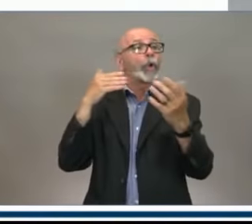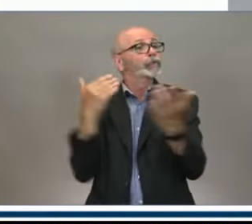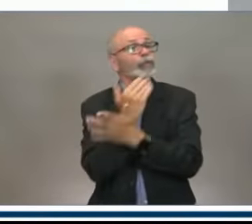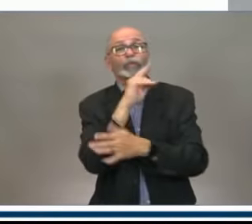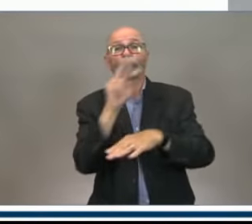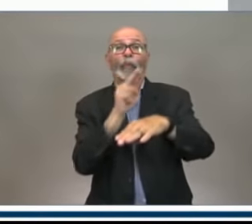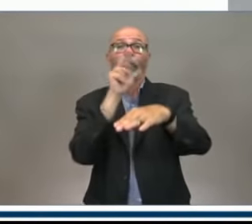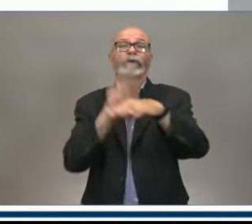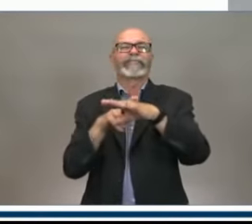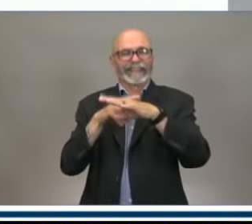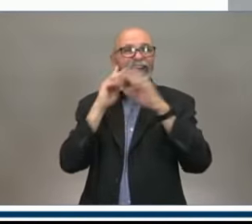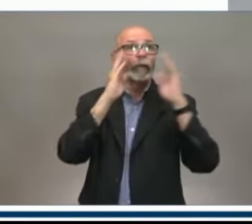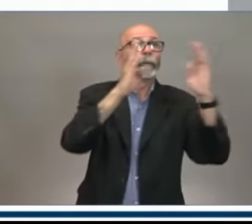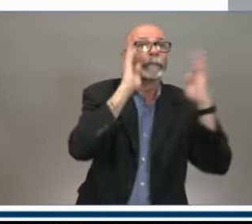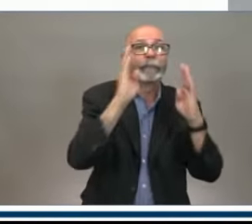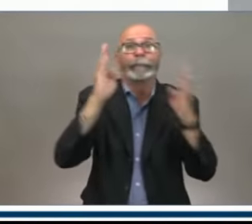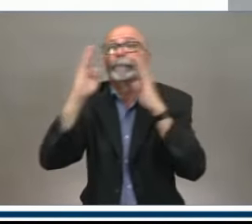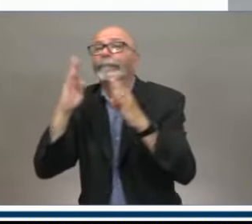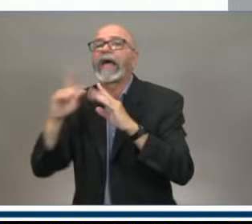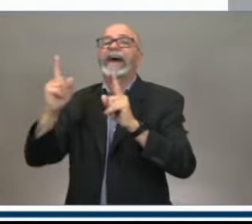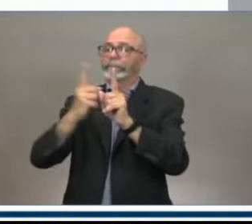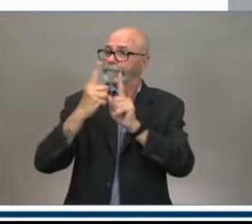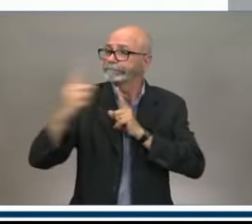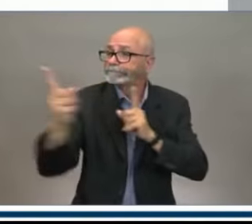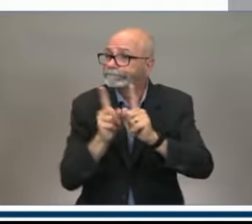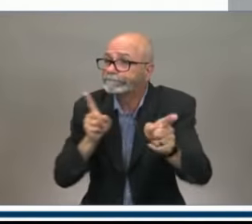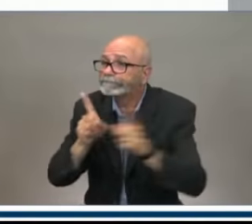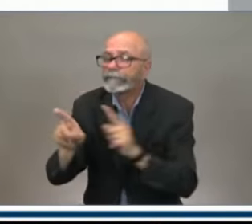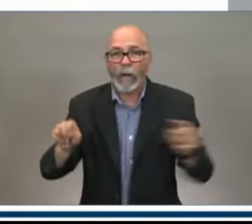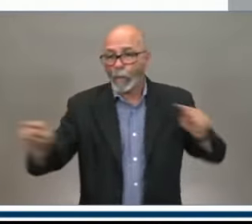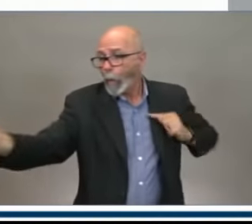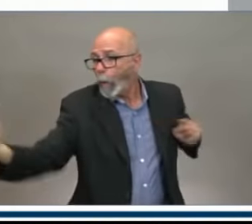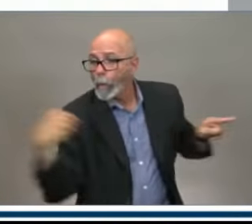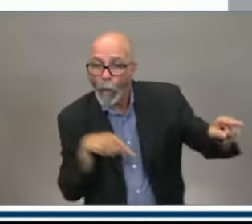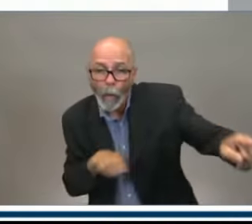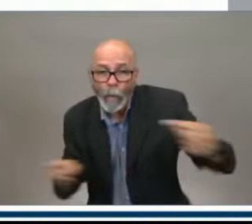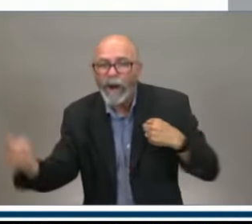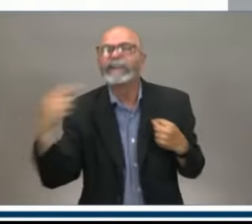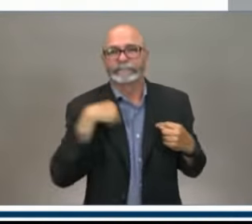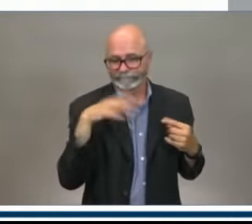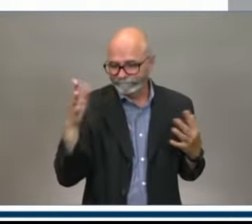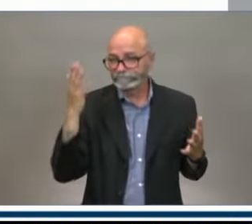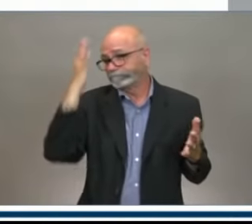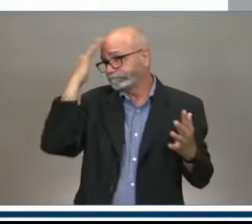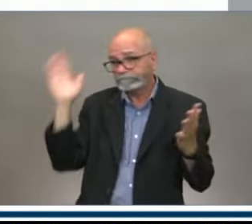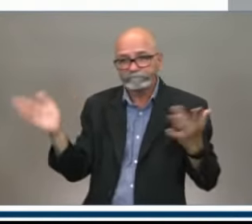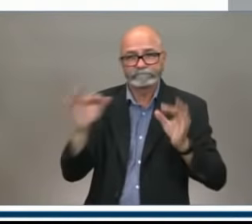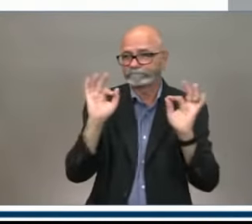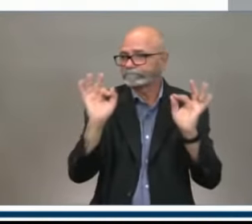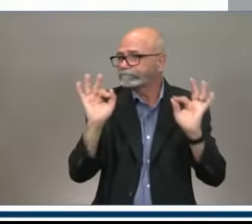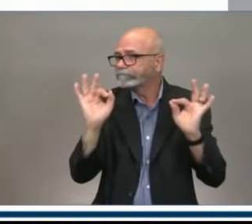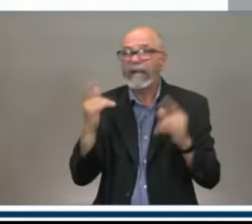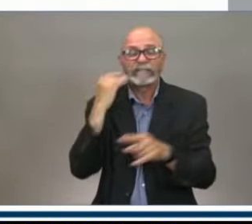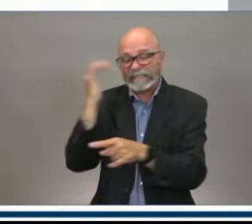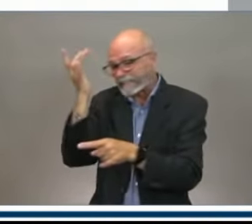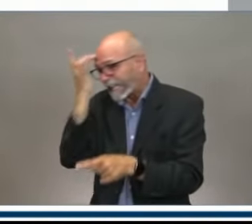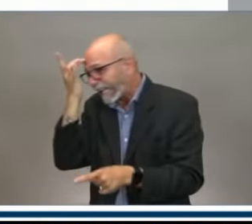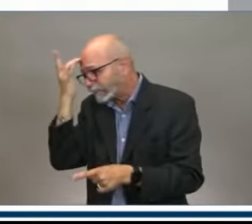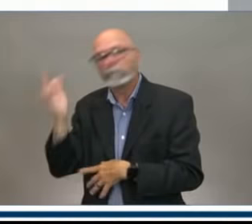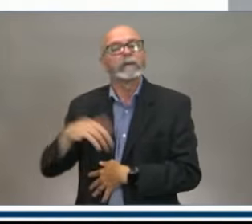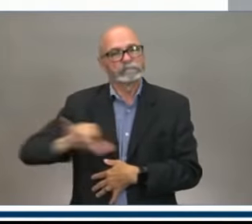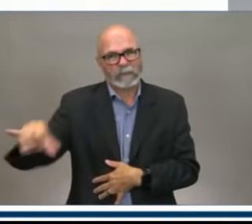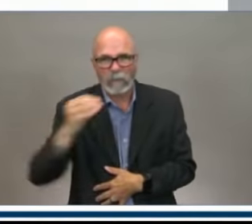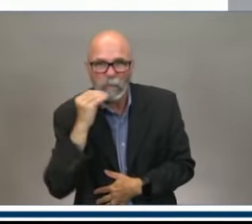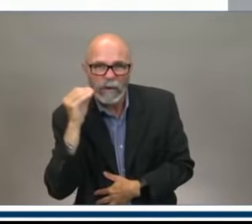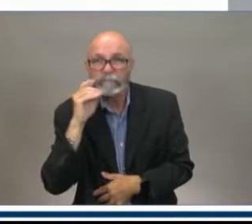social distancing, advising people not to come in if they're sick, on and on, increased opportunity for hand washing.